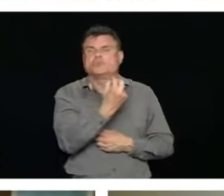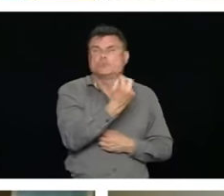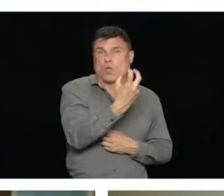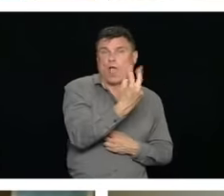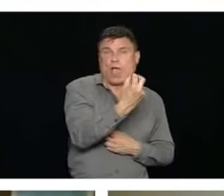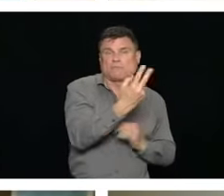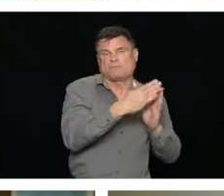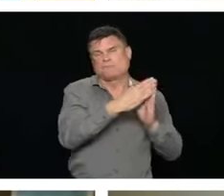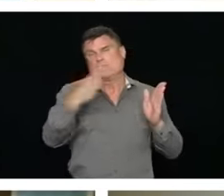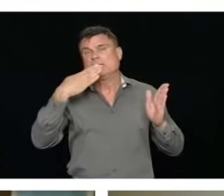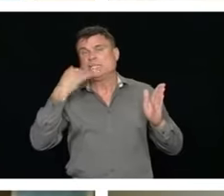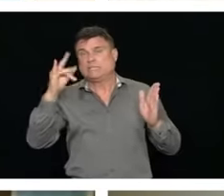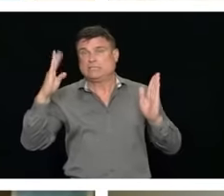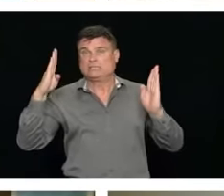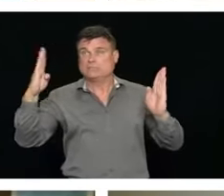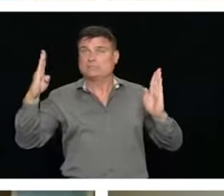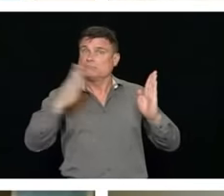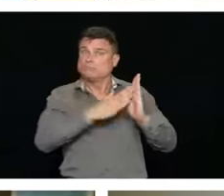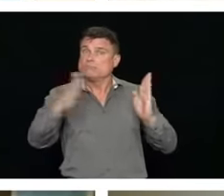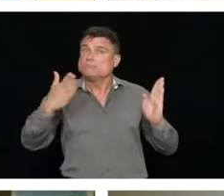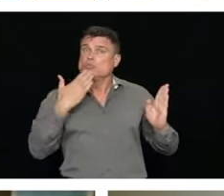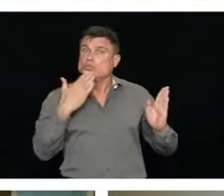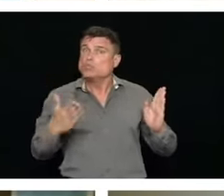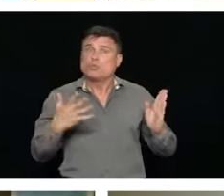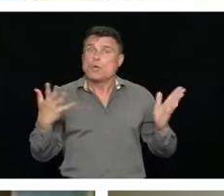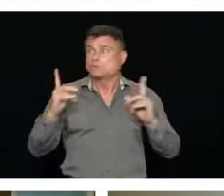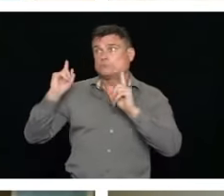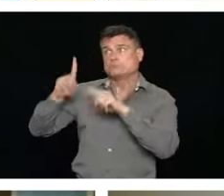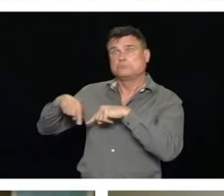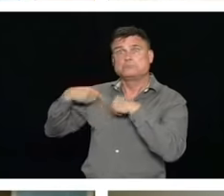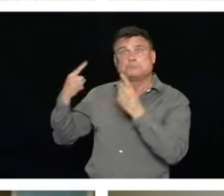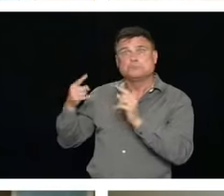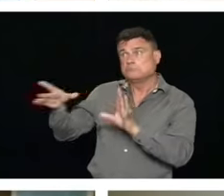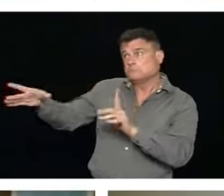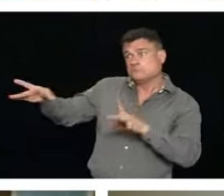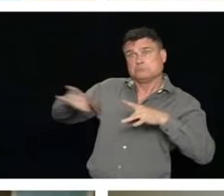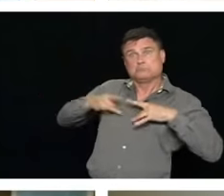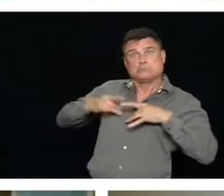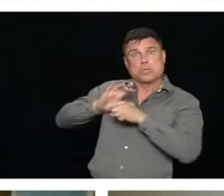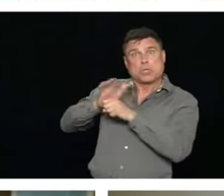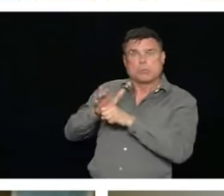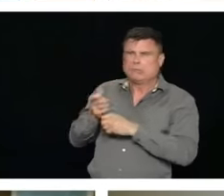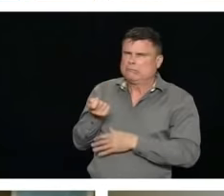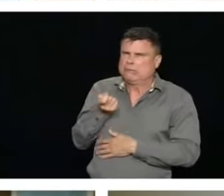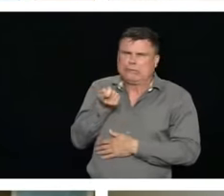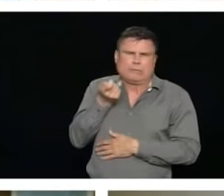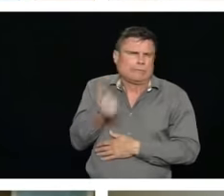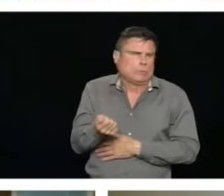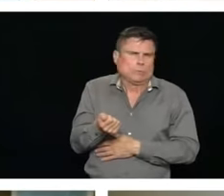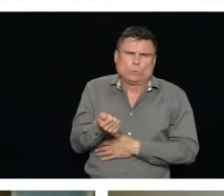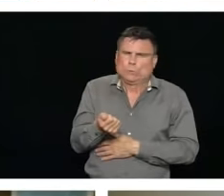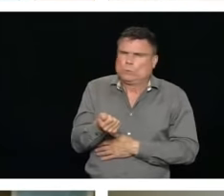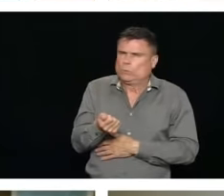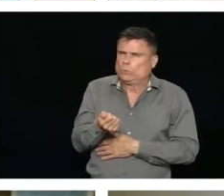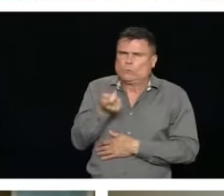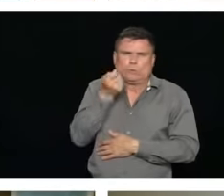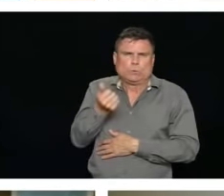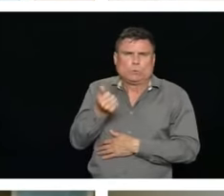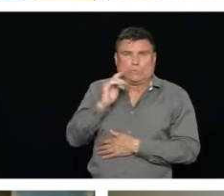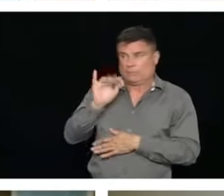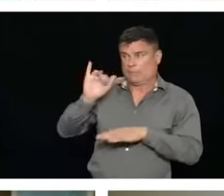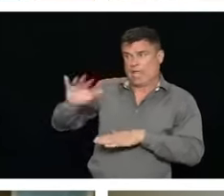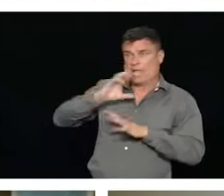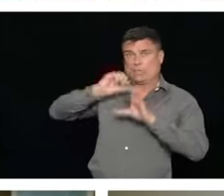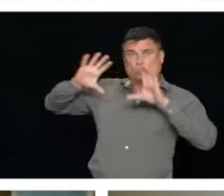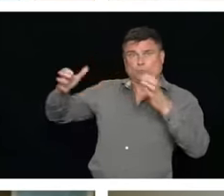helpful. So we know that they're learning how to physical distance, how to understand our adult social compact.